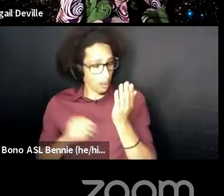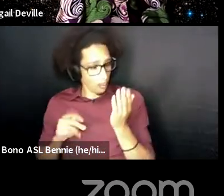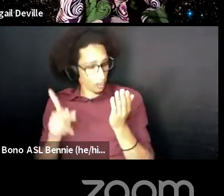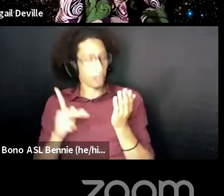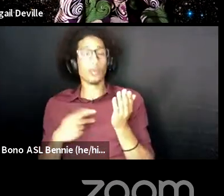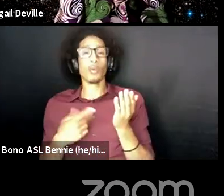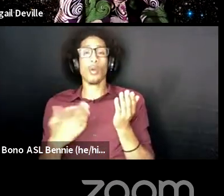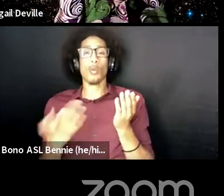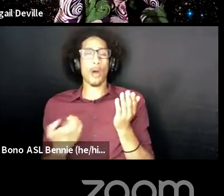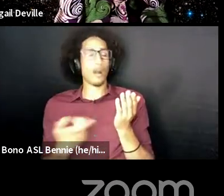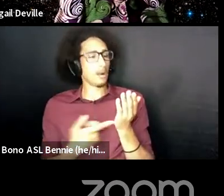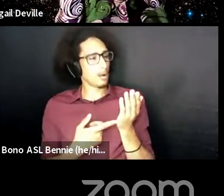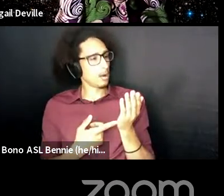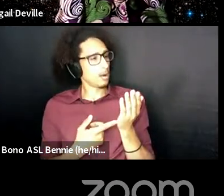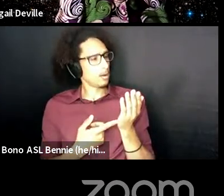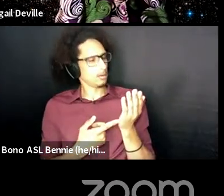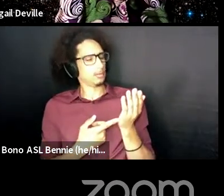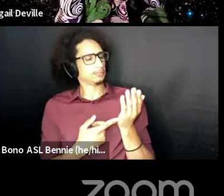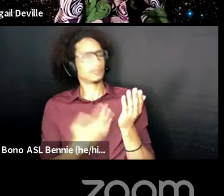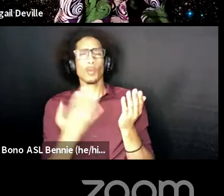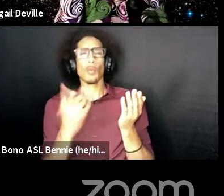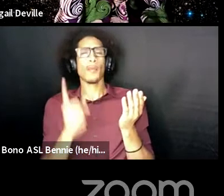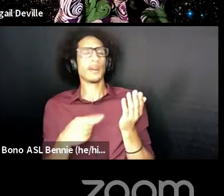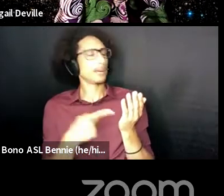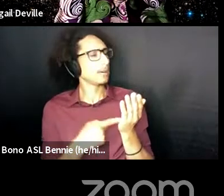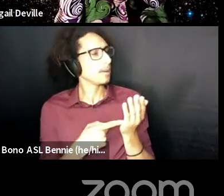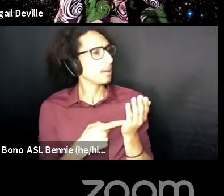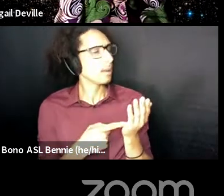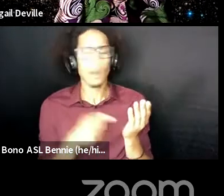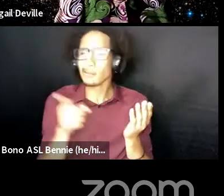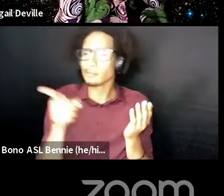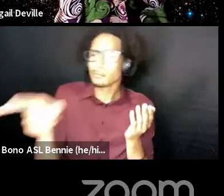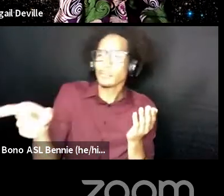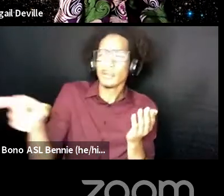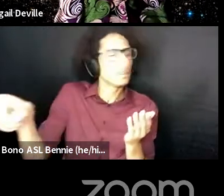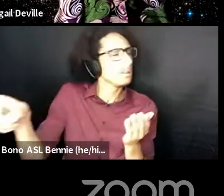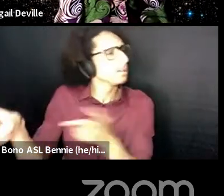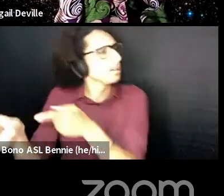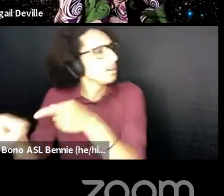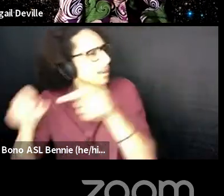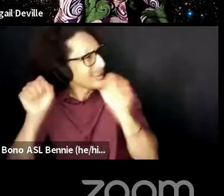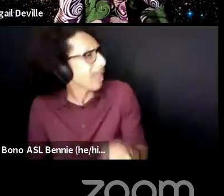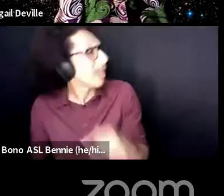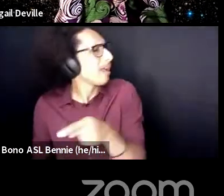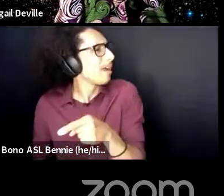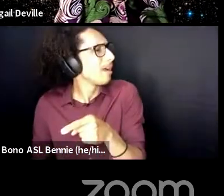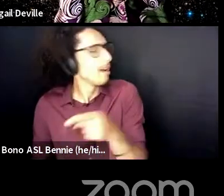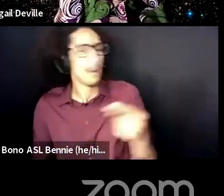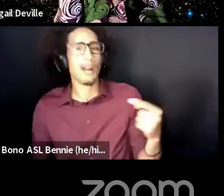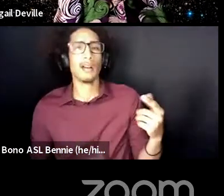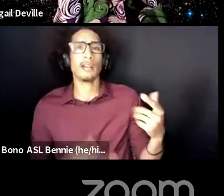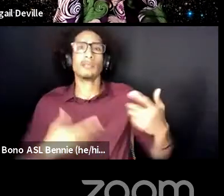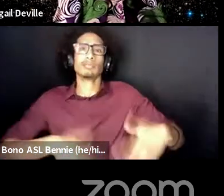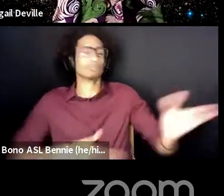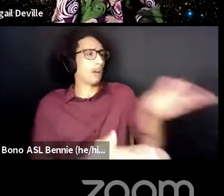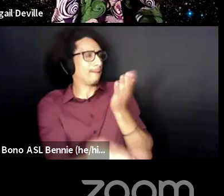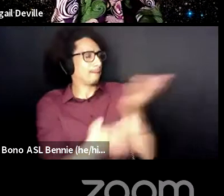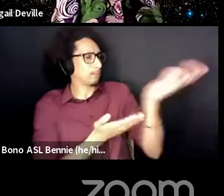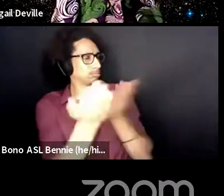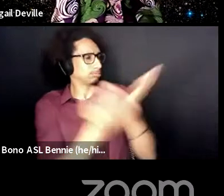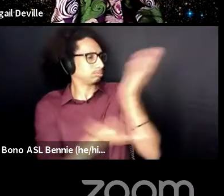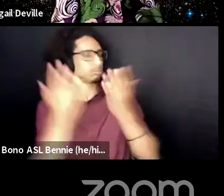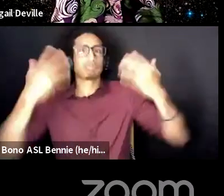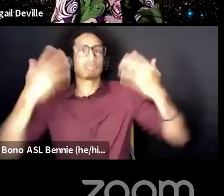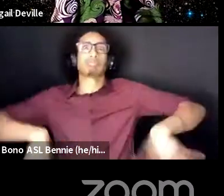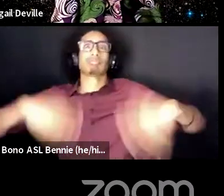always thinking, well, wait a minute, there's somebody else that can do this. Yeah. We've been given a lot of opportunities, right? And the only way